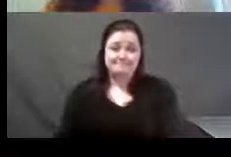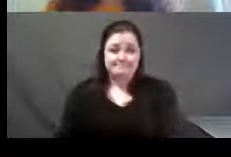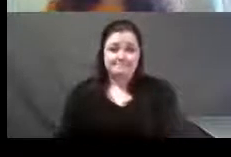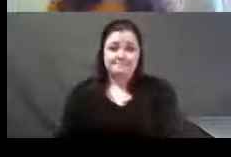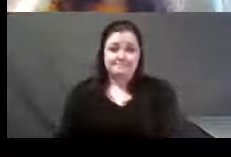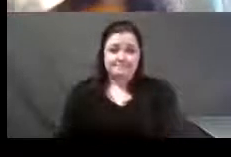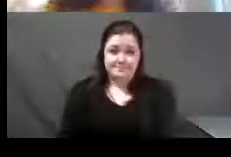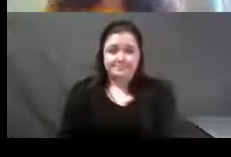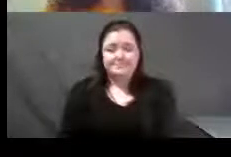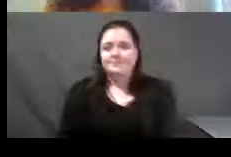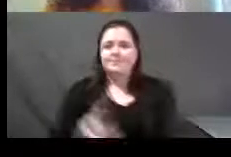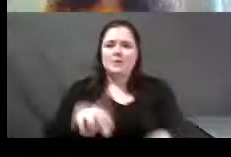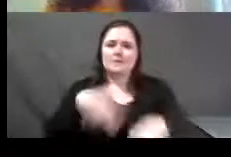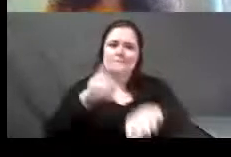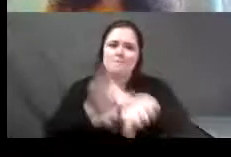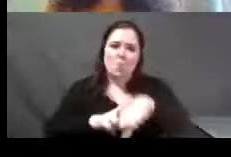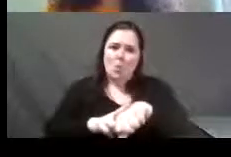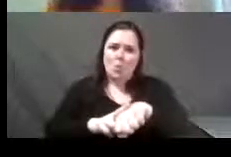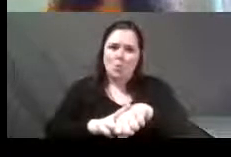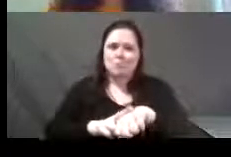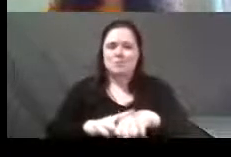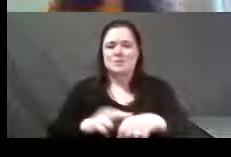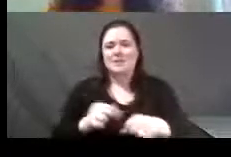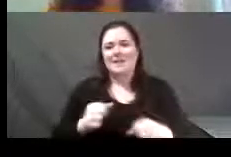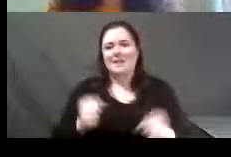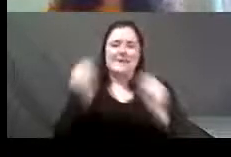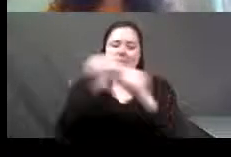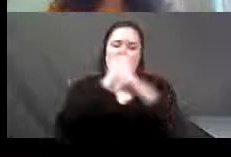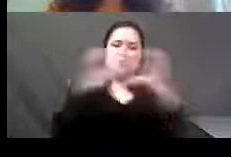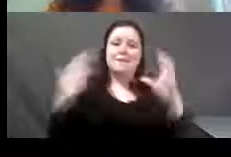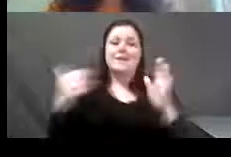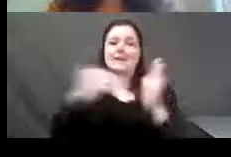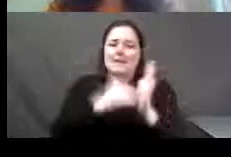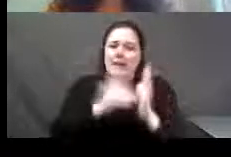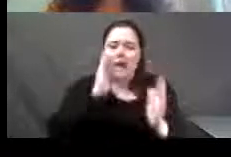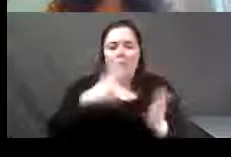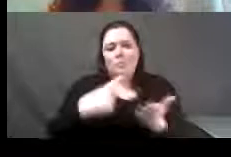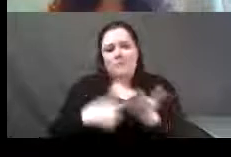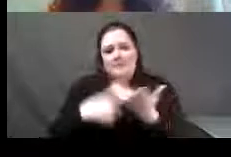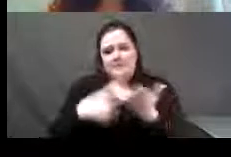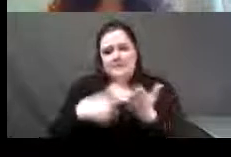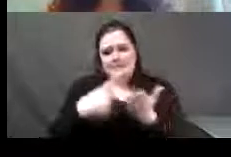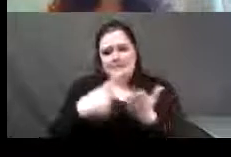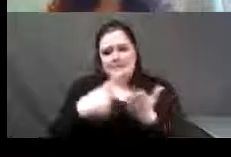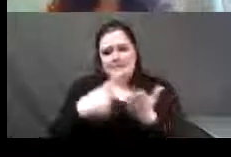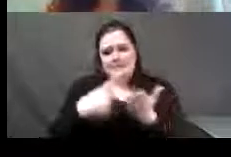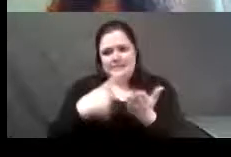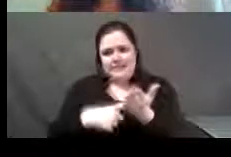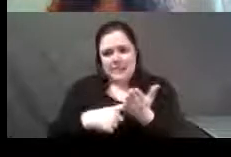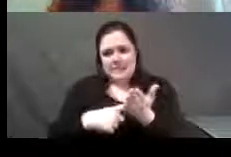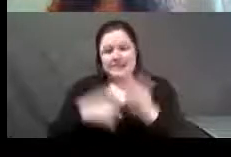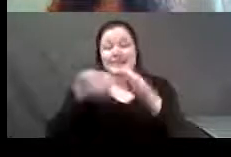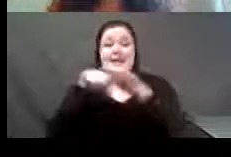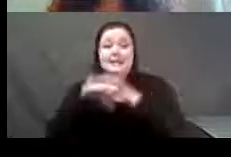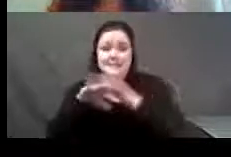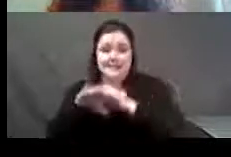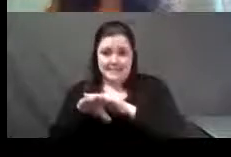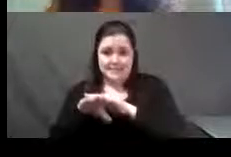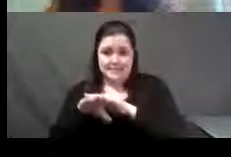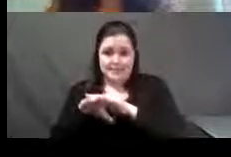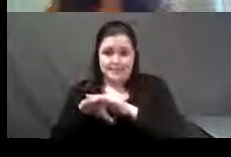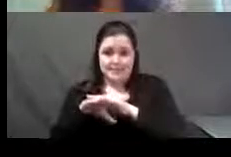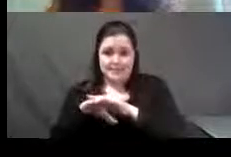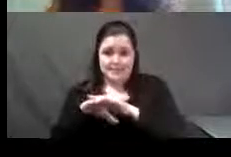And of course, for those visually, again, I'm going to be talking about accessibility from an intersectional perspective,